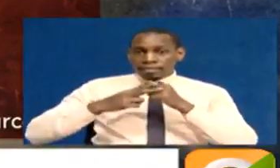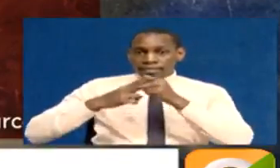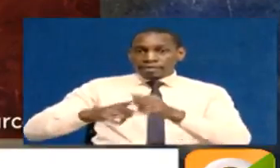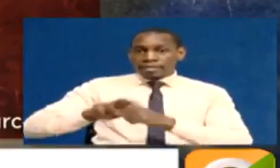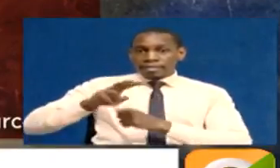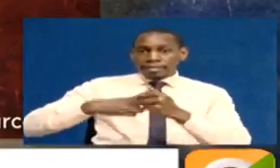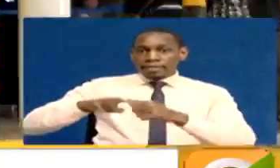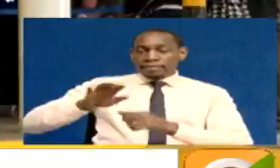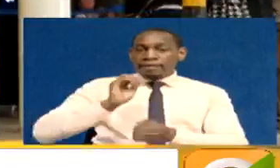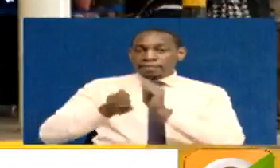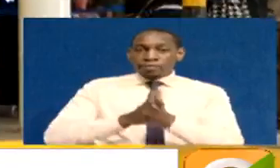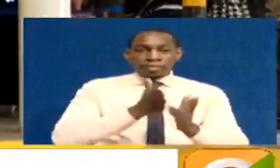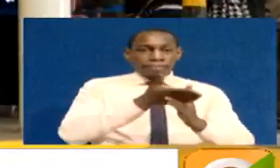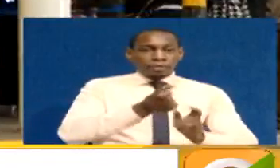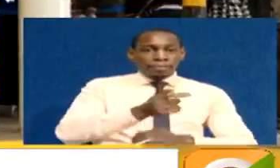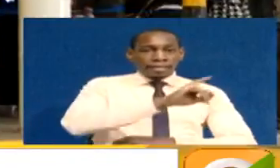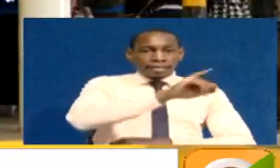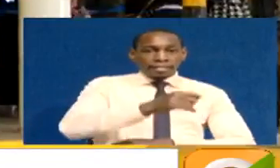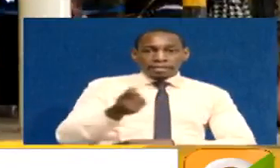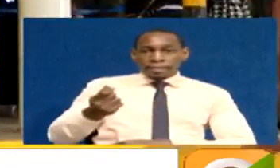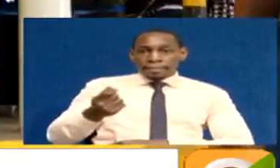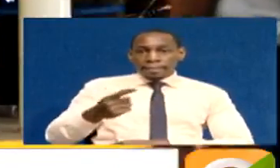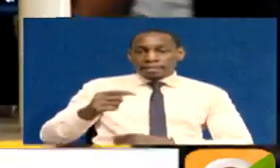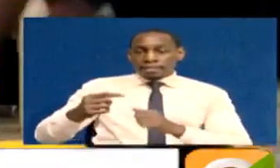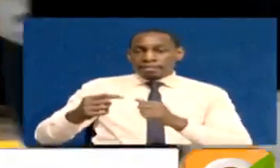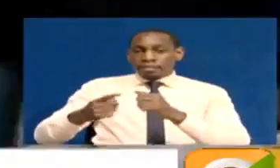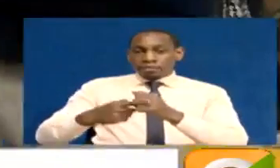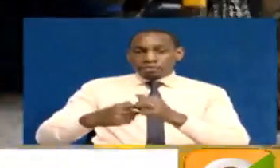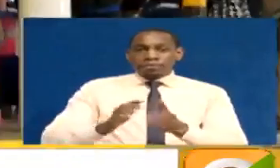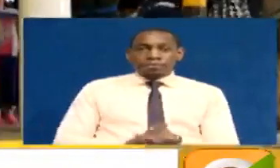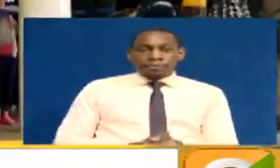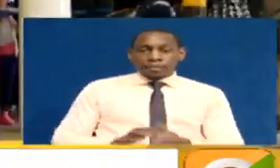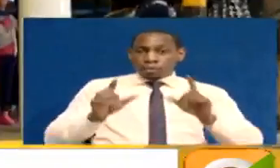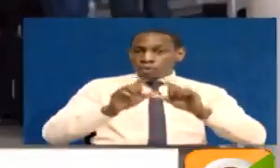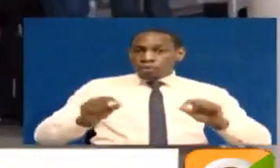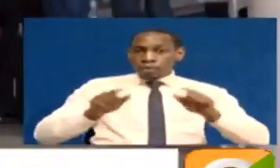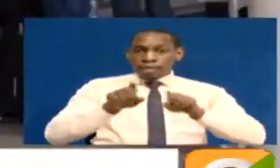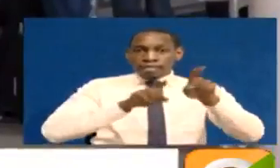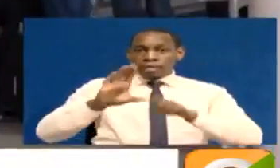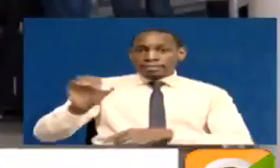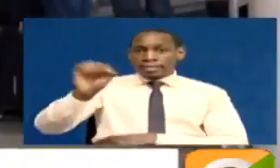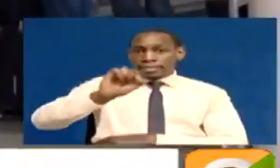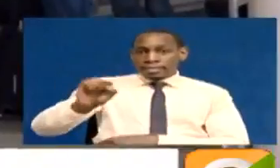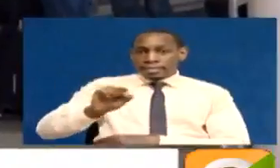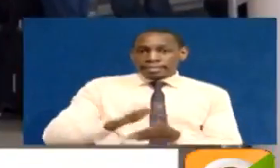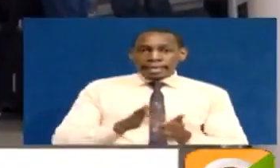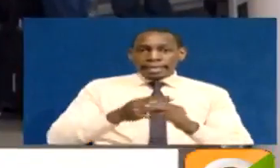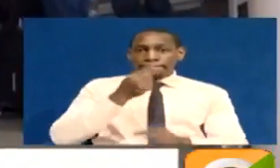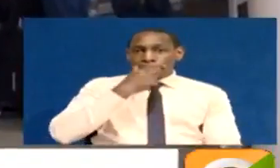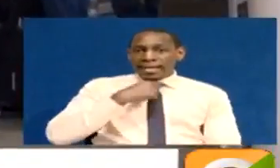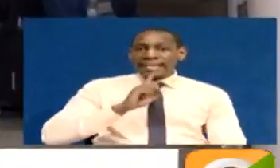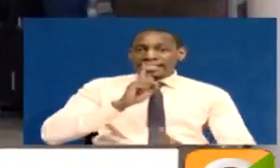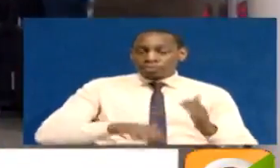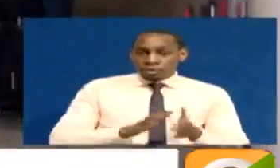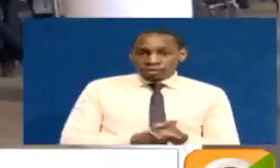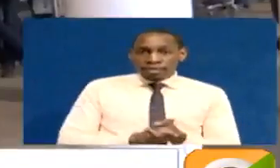1,175 for sports between January and June this year. In a statement, Tourism Cabinet Secretary Najib Balala